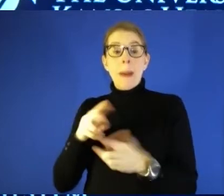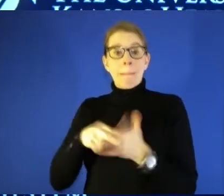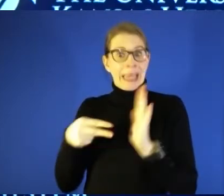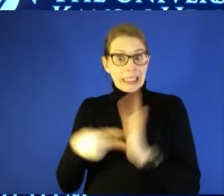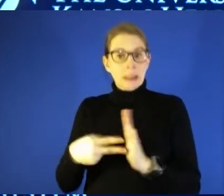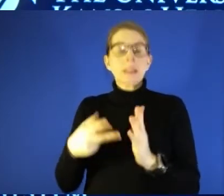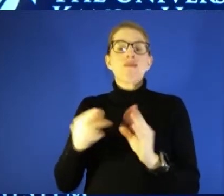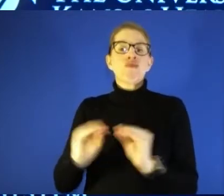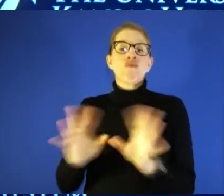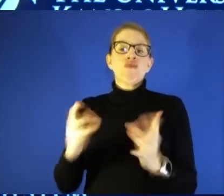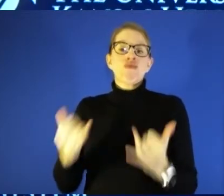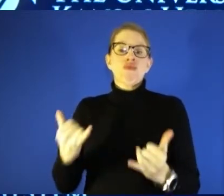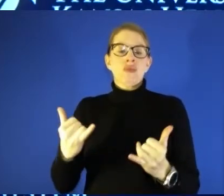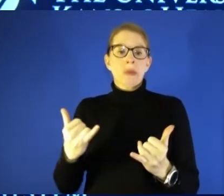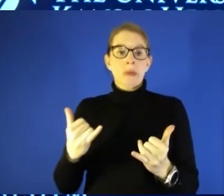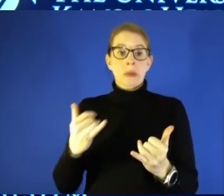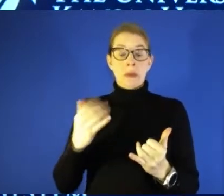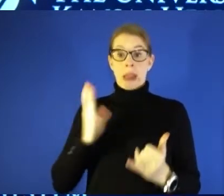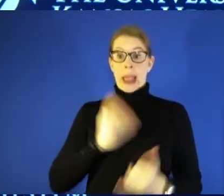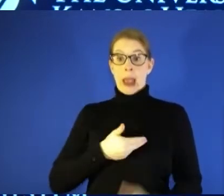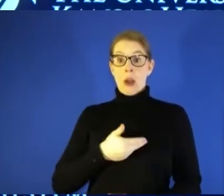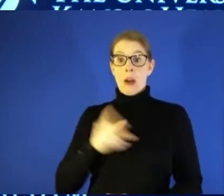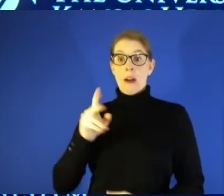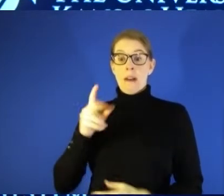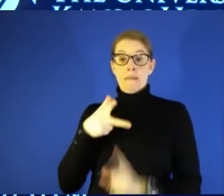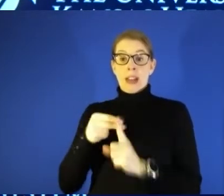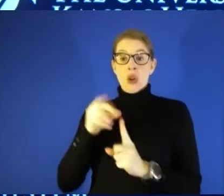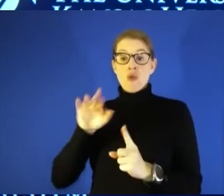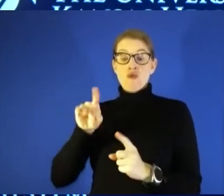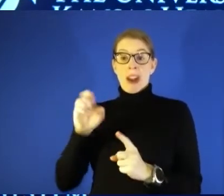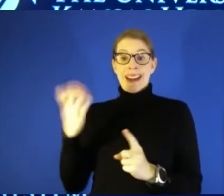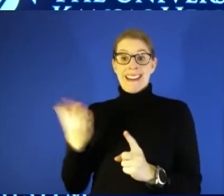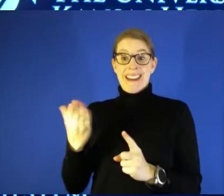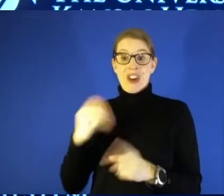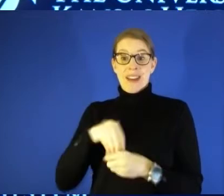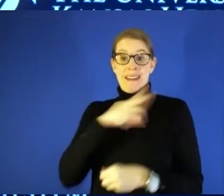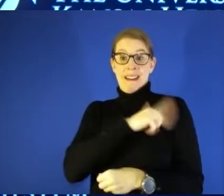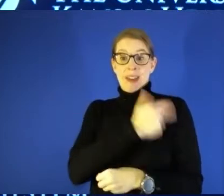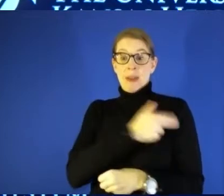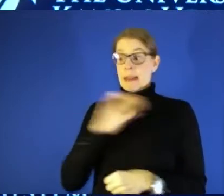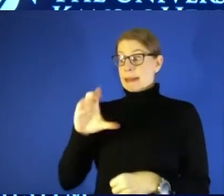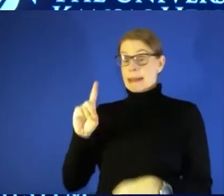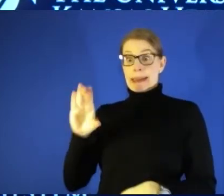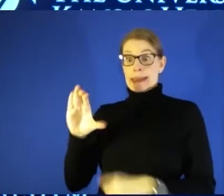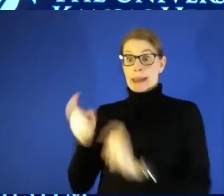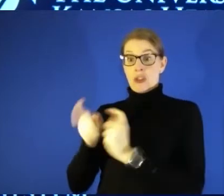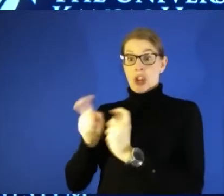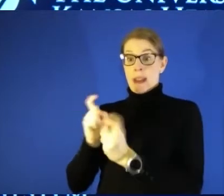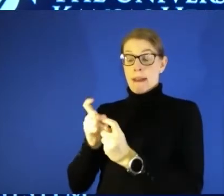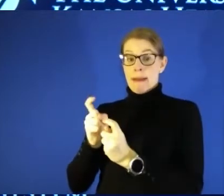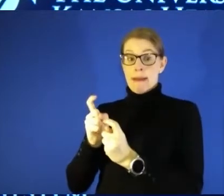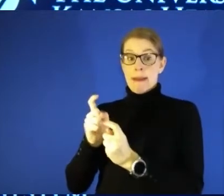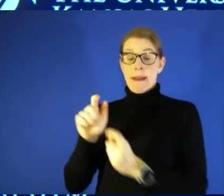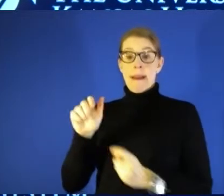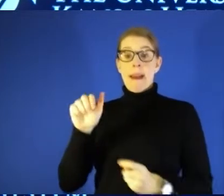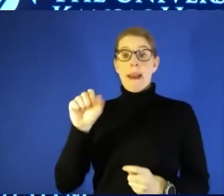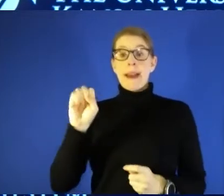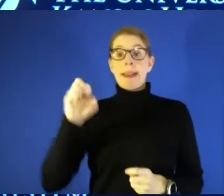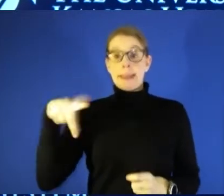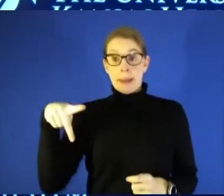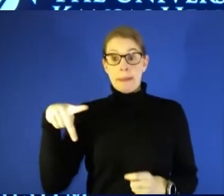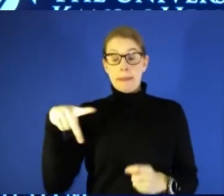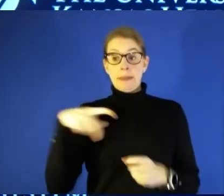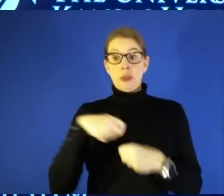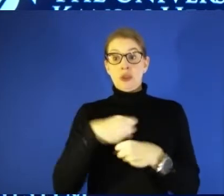about what is our vaccination rate here in the hospital. And so when the CDC makes changes and ACIP makes changes, then